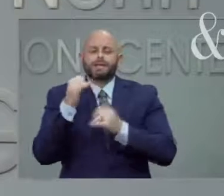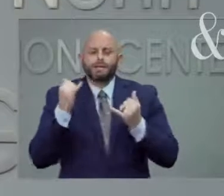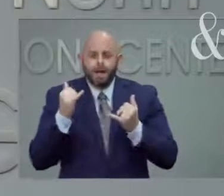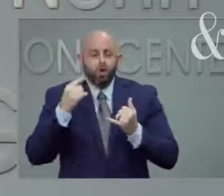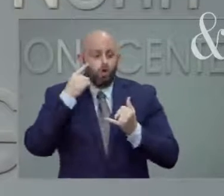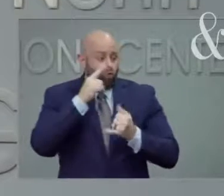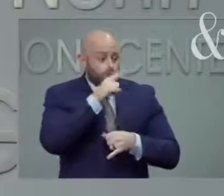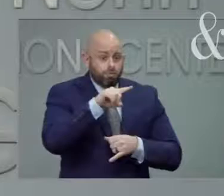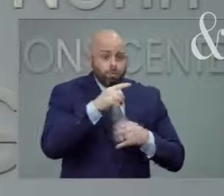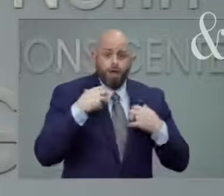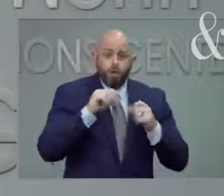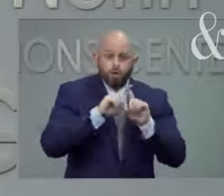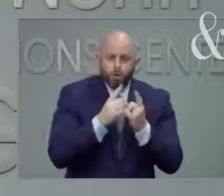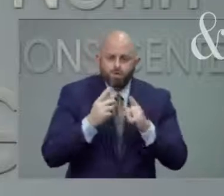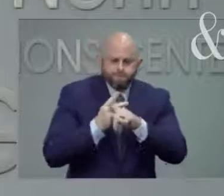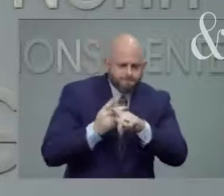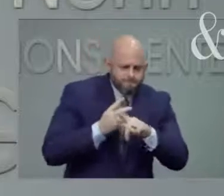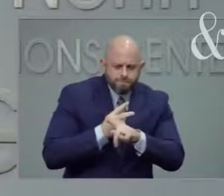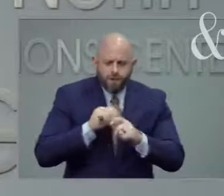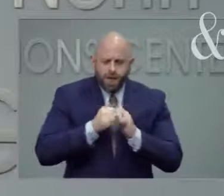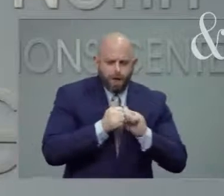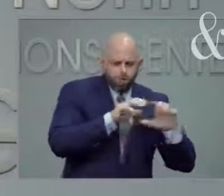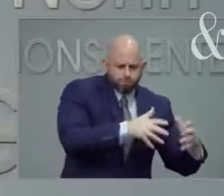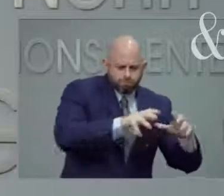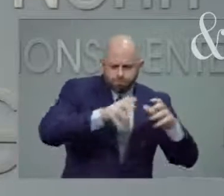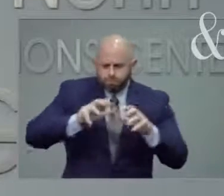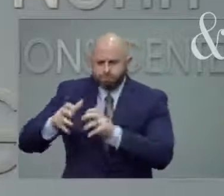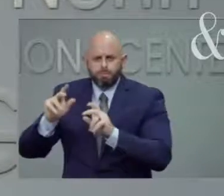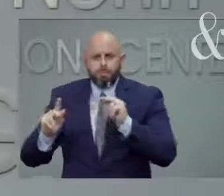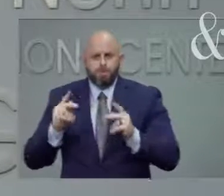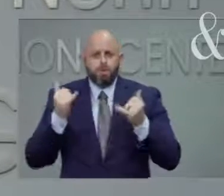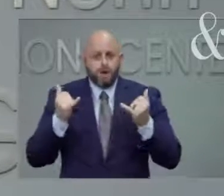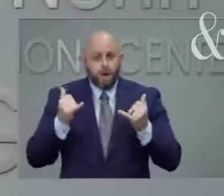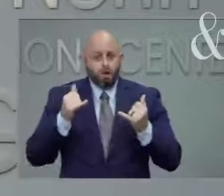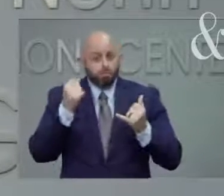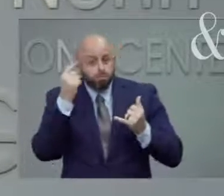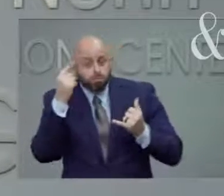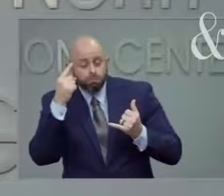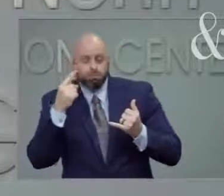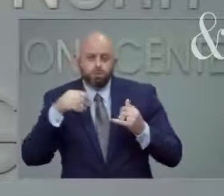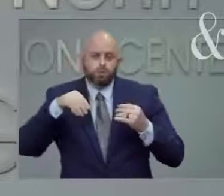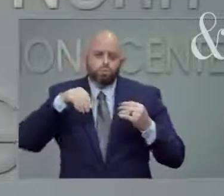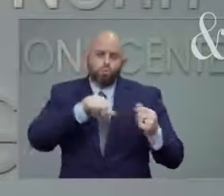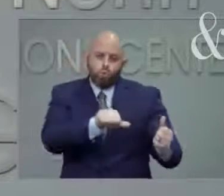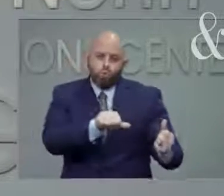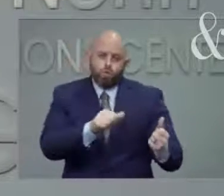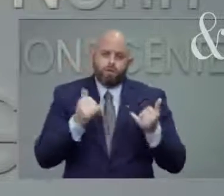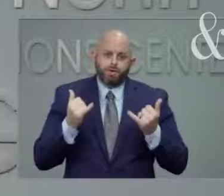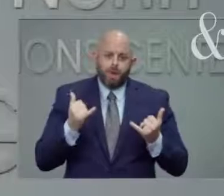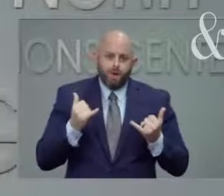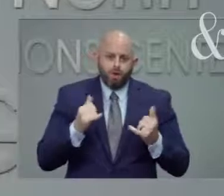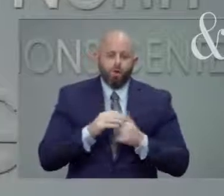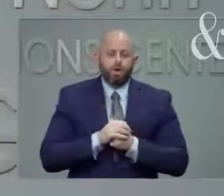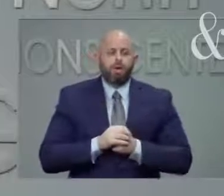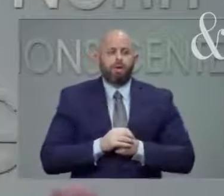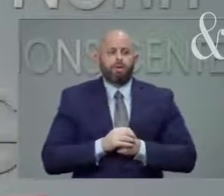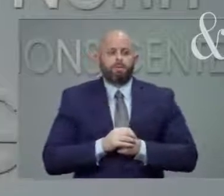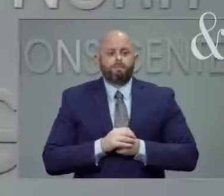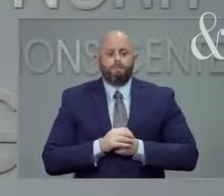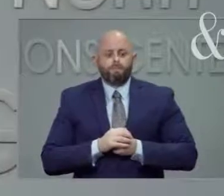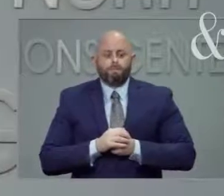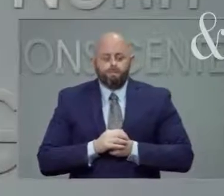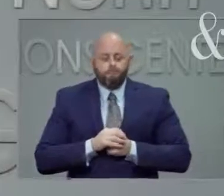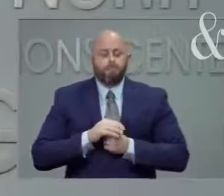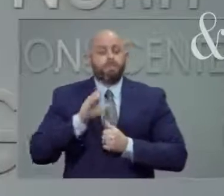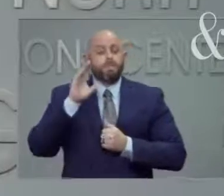operationalize all of this. I think things are moving fairly smoothly now. I know people are There's not enough spaces for everybody that